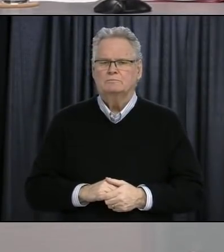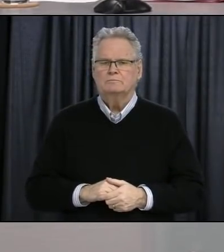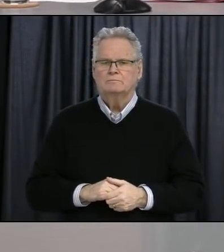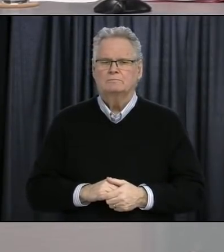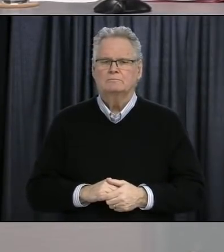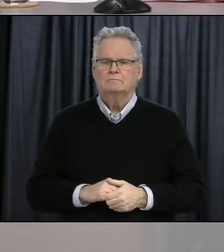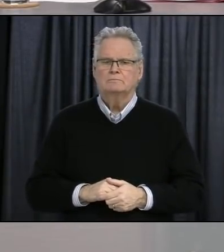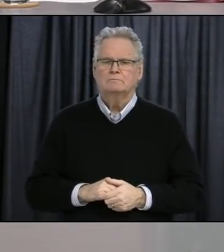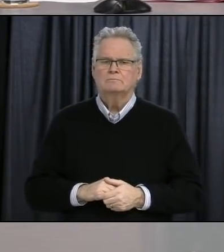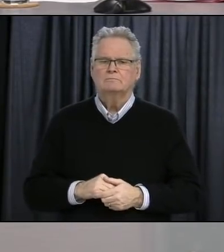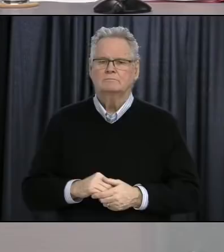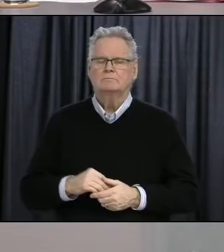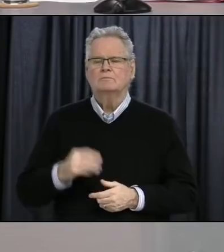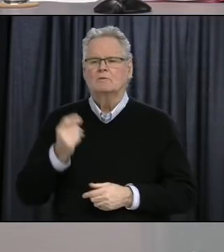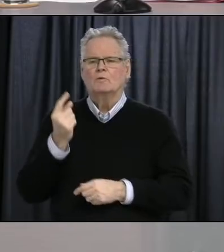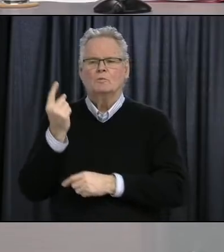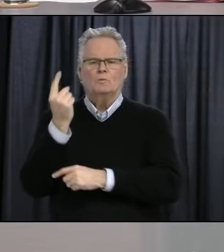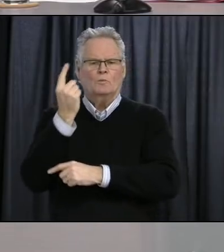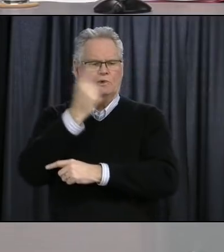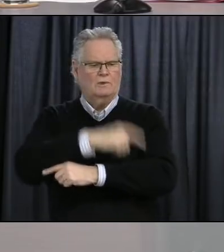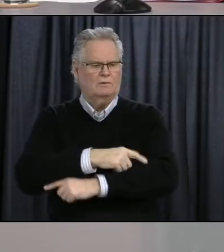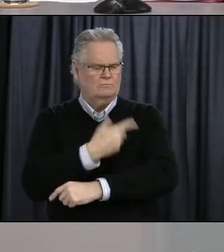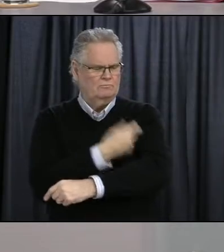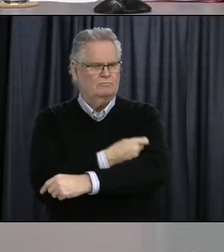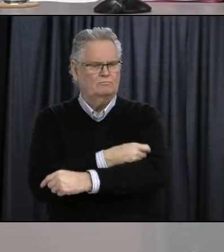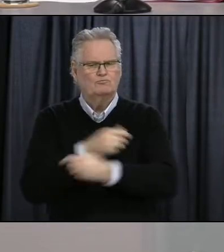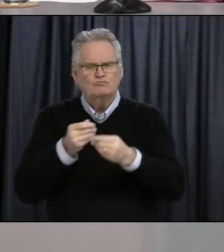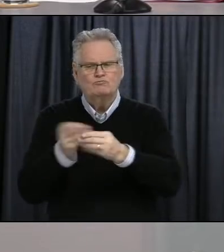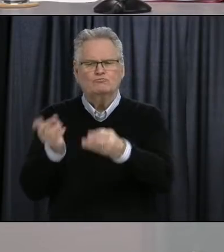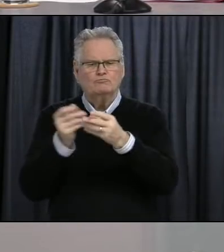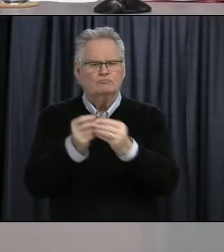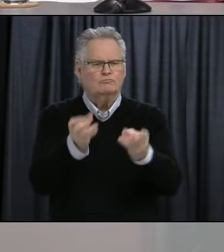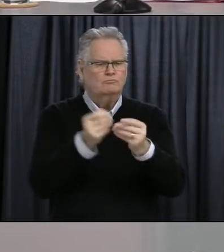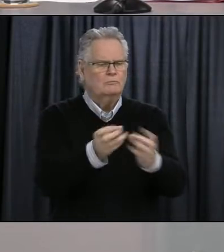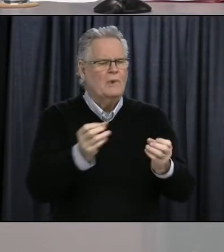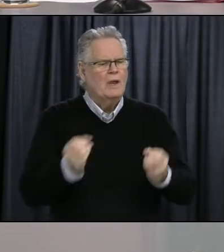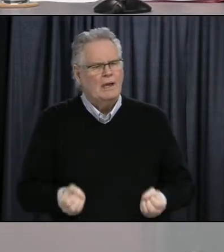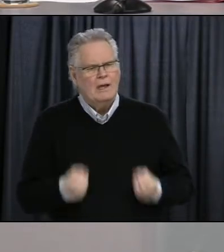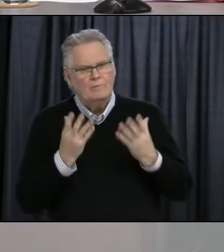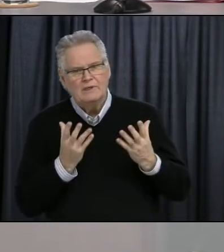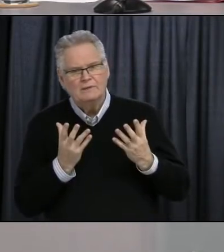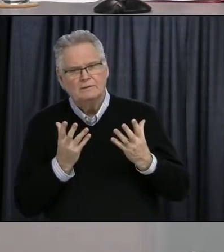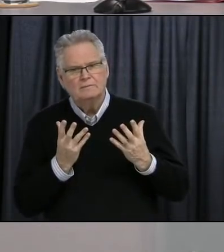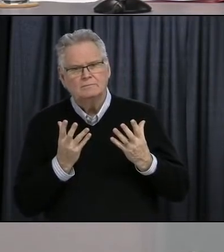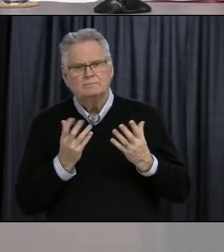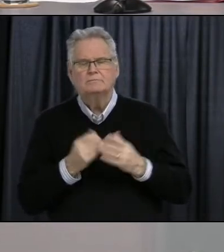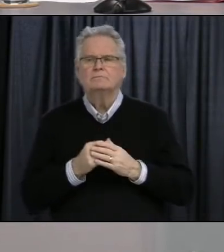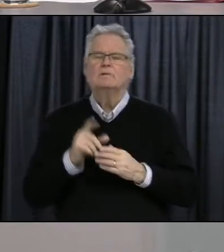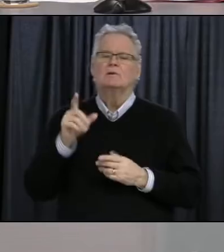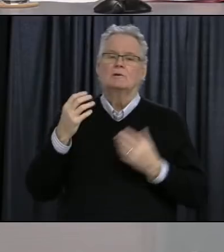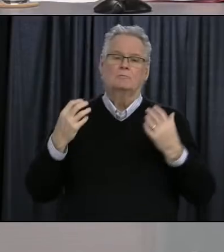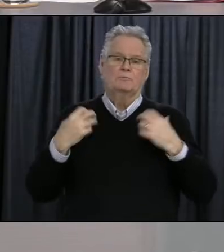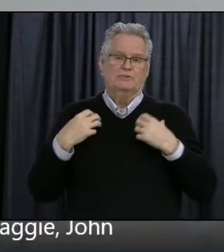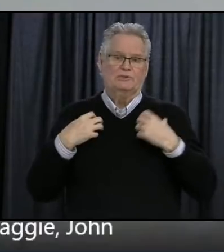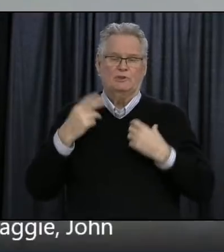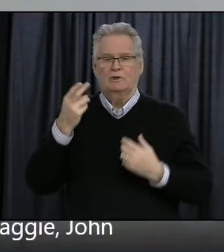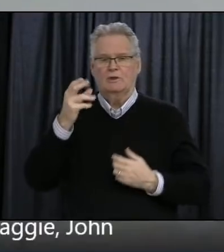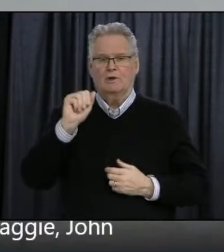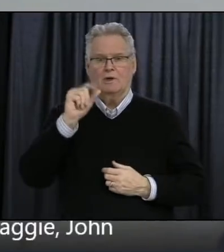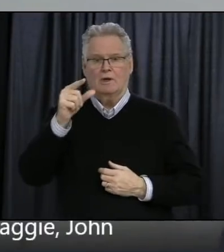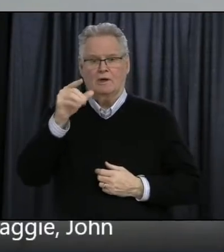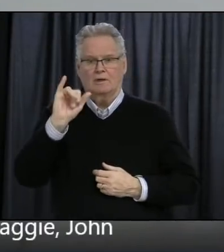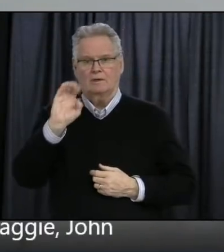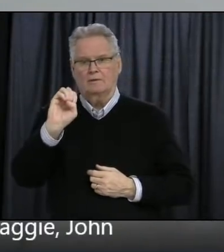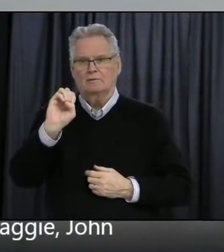expect that to change throughout the rest of the month? Probably best for you, Minister. Yeah, thank you, Premier.